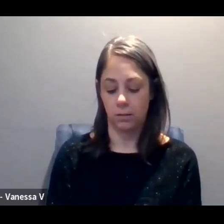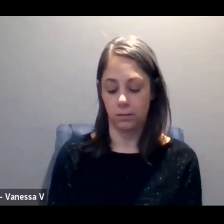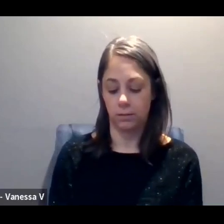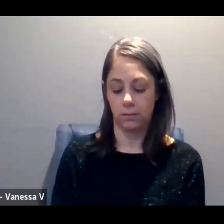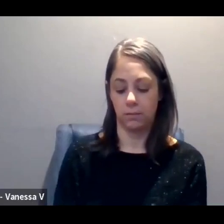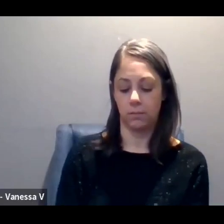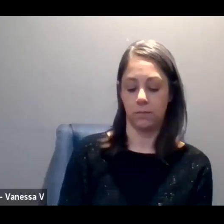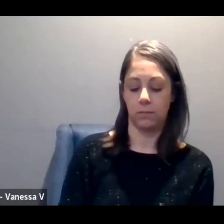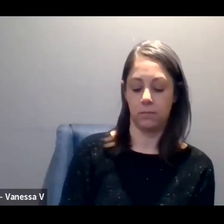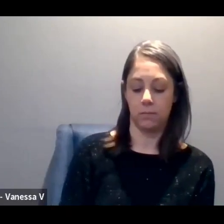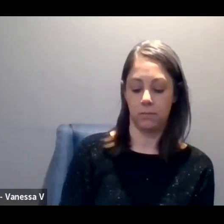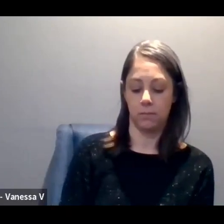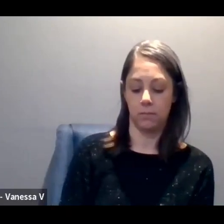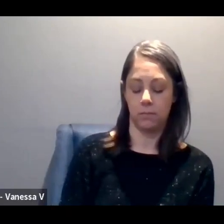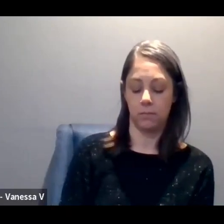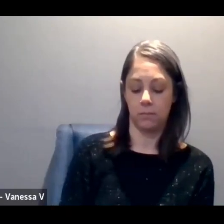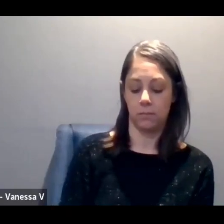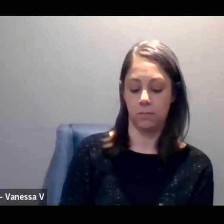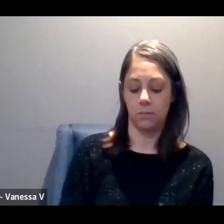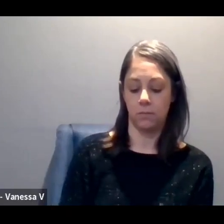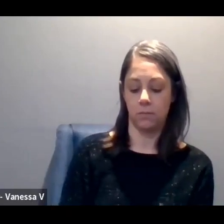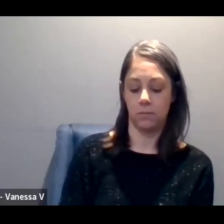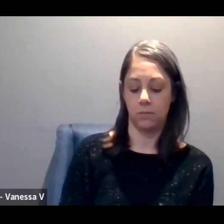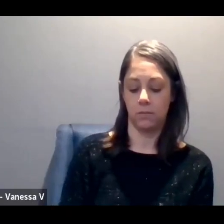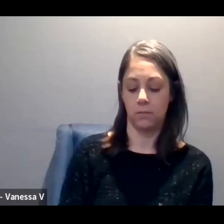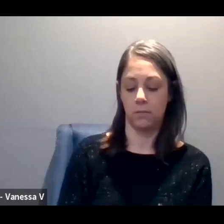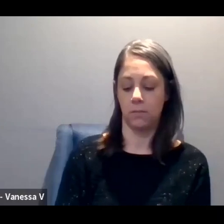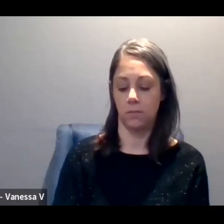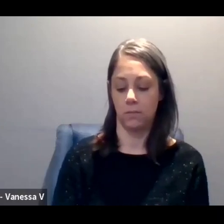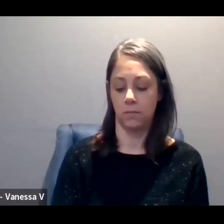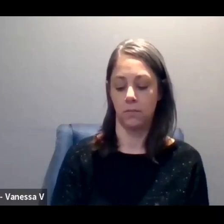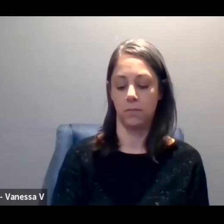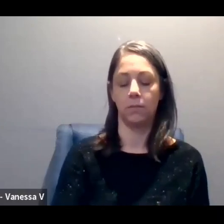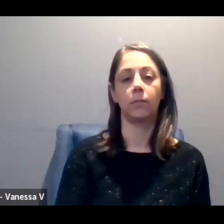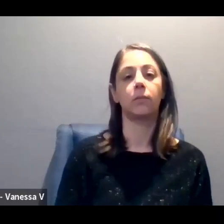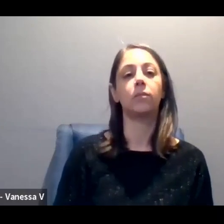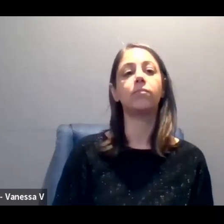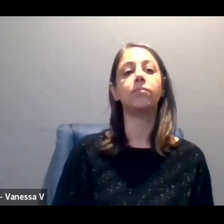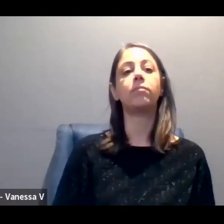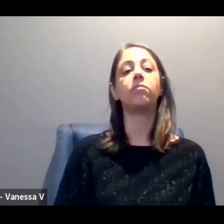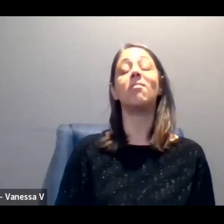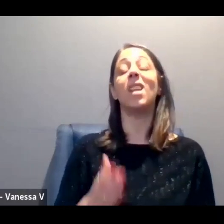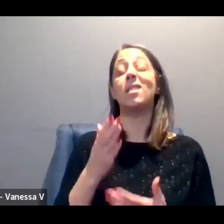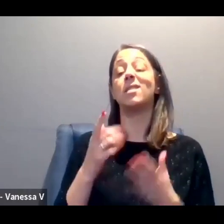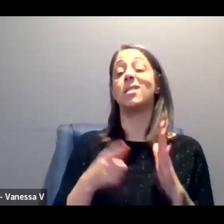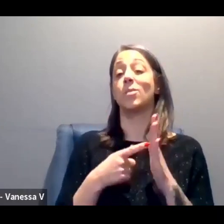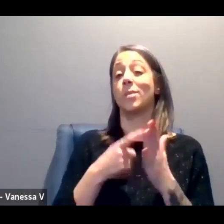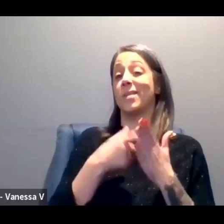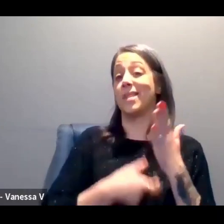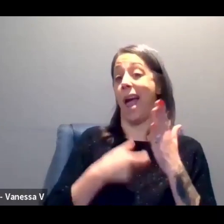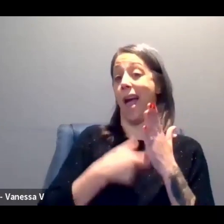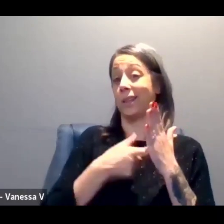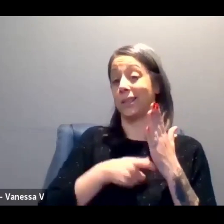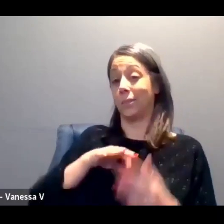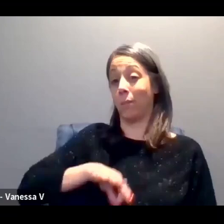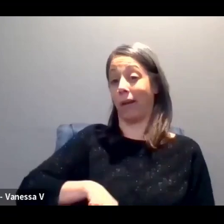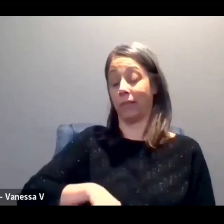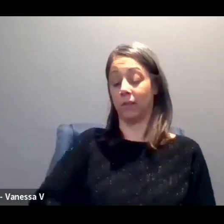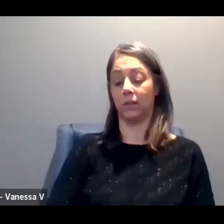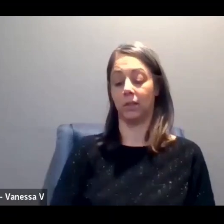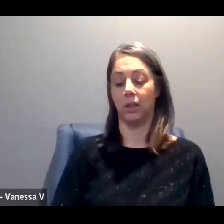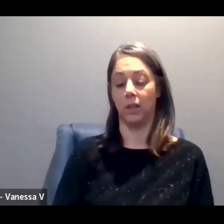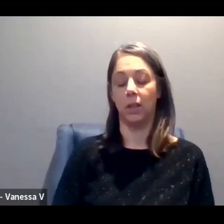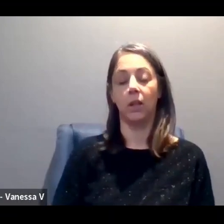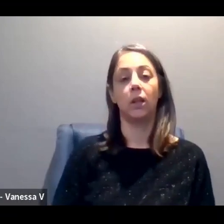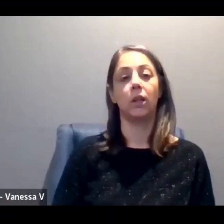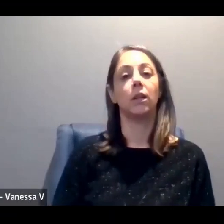So some other considerations with long-term care insurance is that there are some tax benefits to it at tax time. And